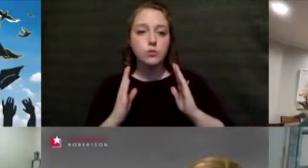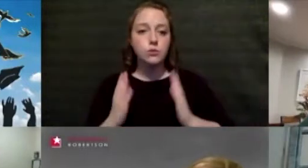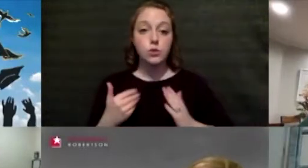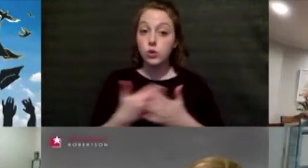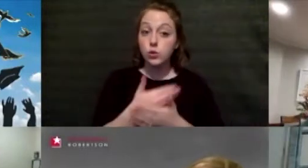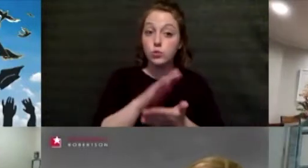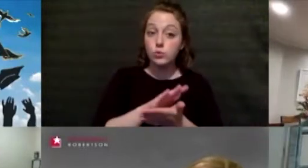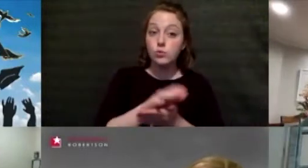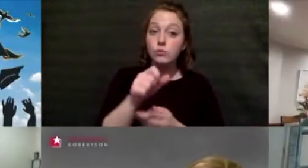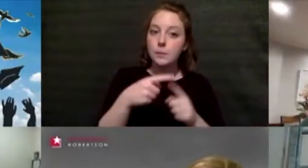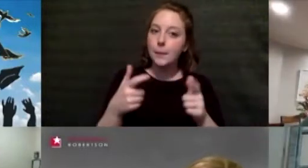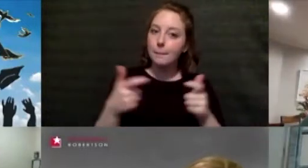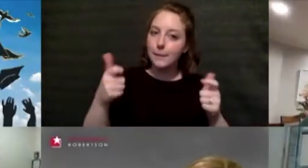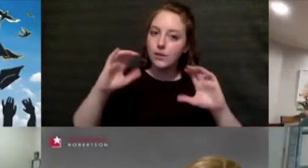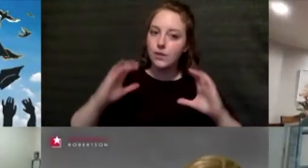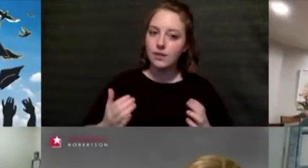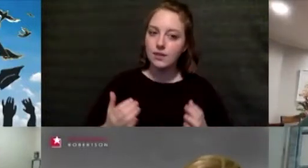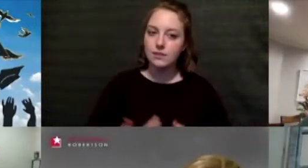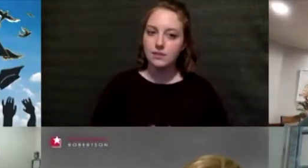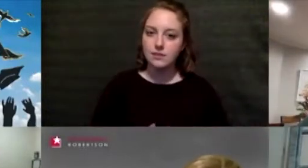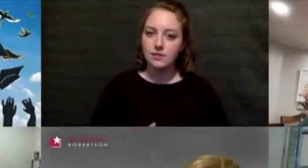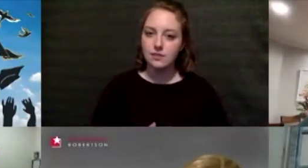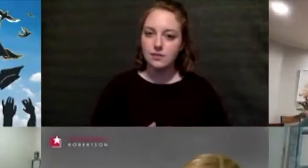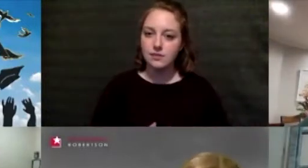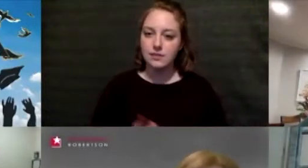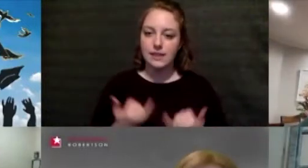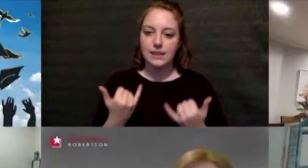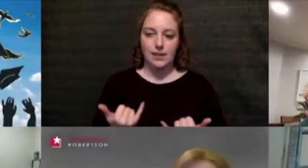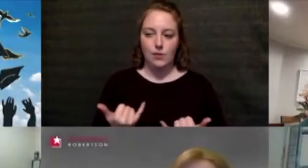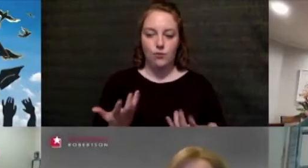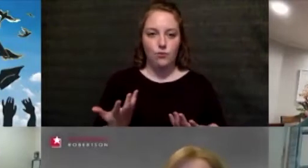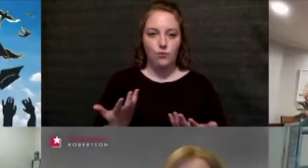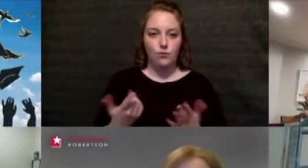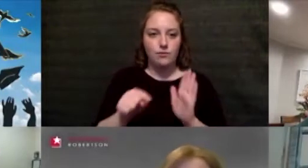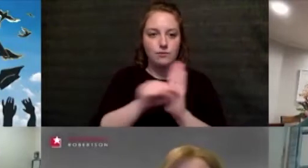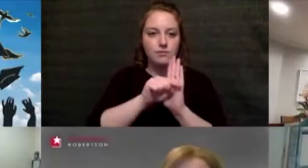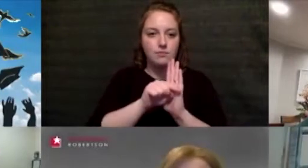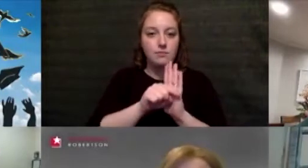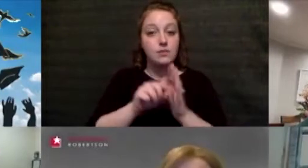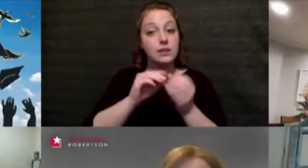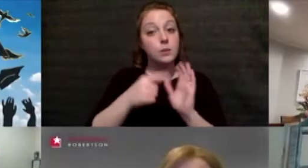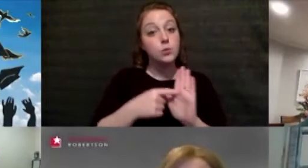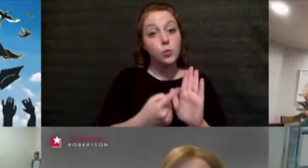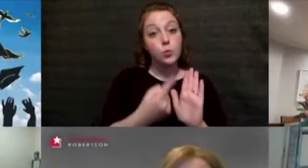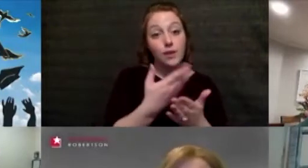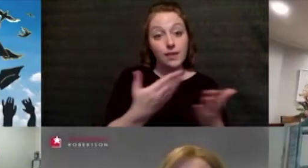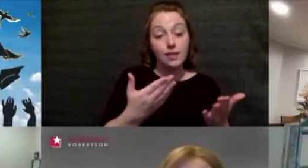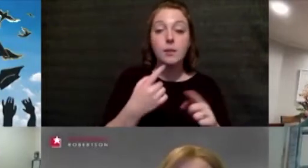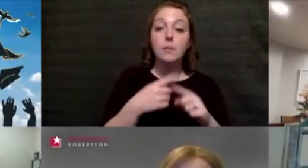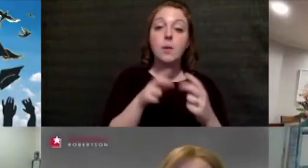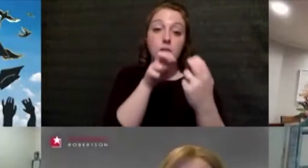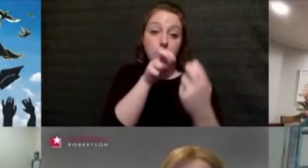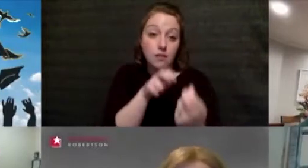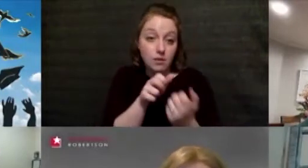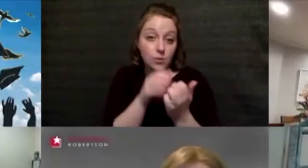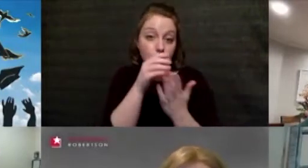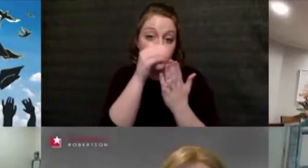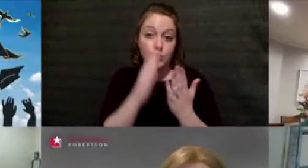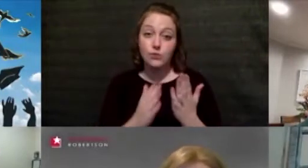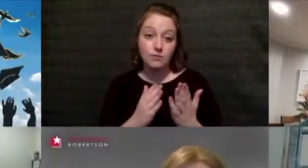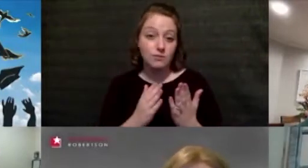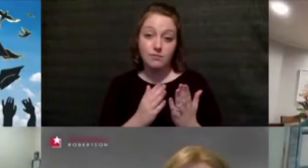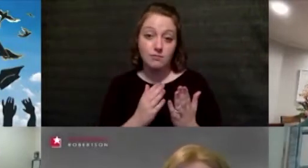but much bigger classes. And now they're at a disadvantage. The numbers might show one thing, but if you sit down with the students, they're not,